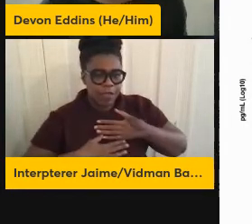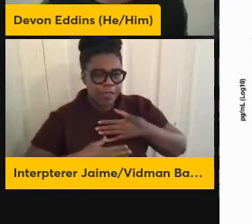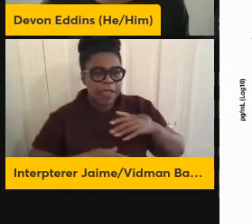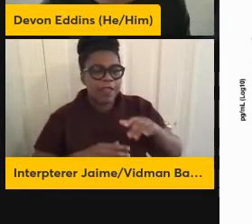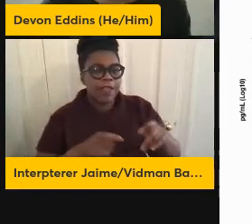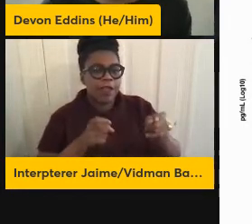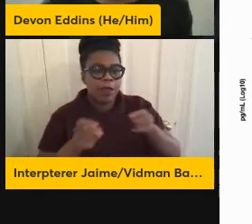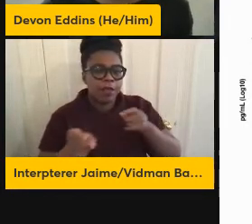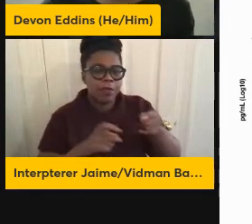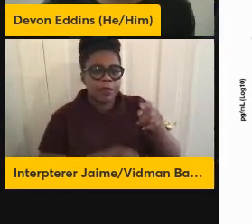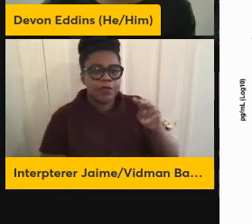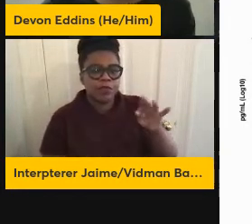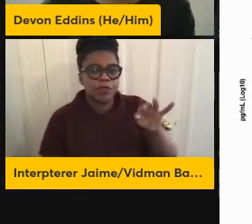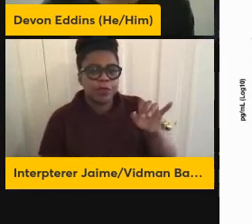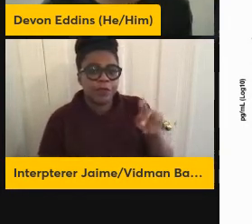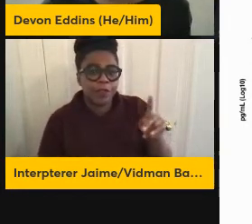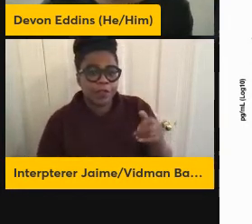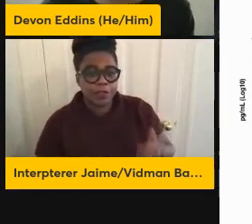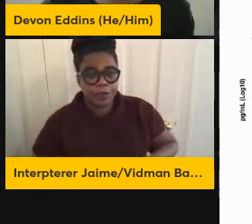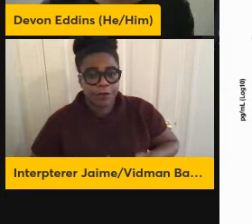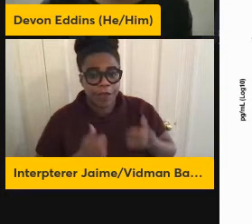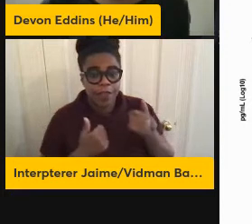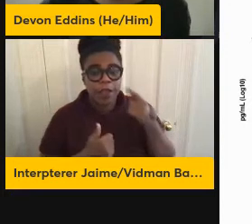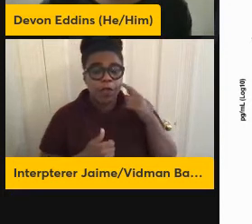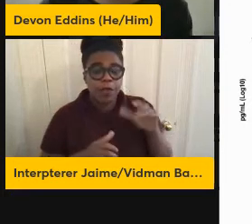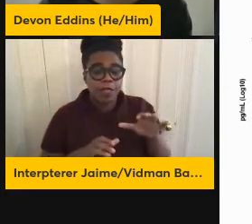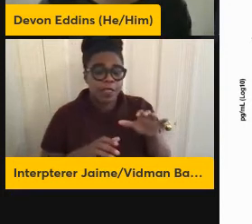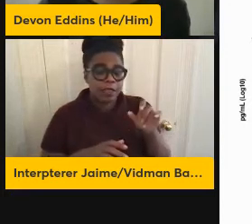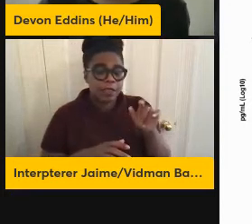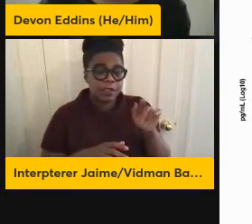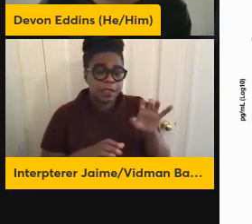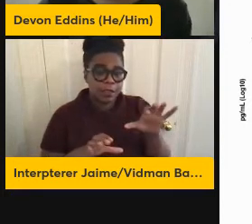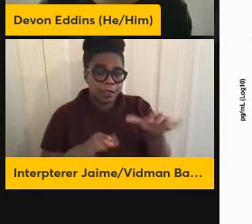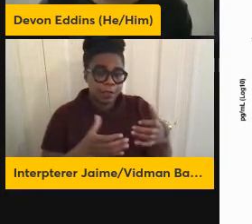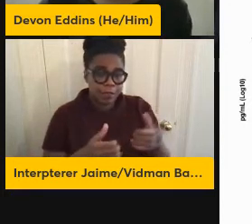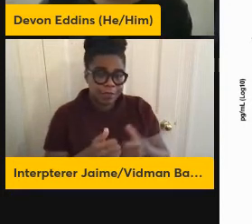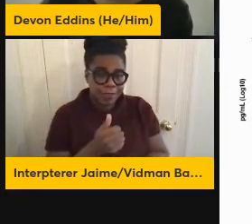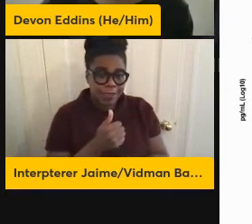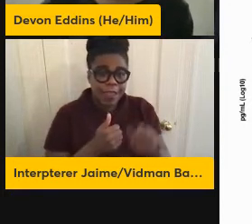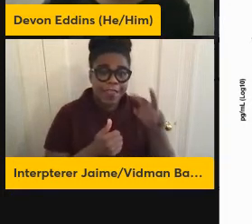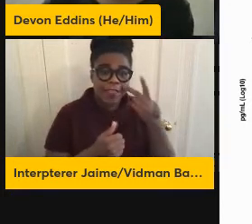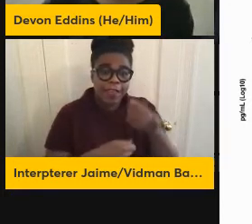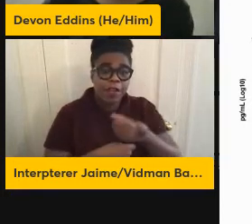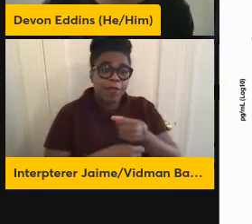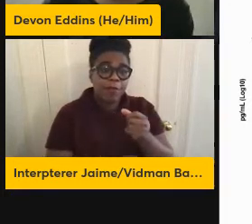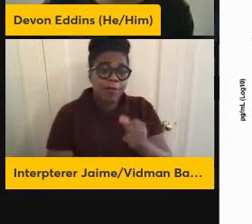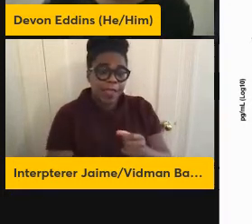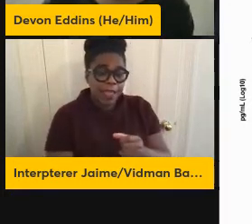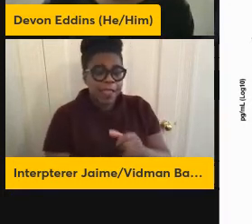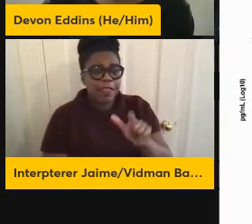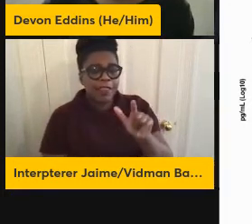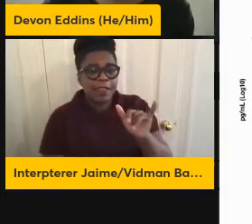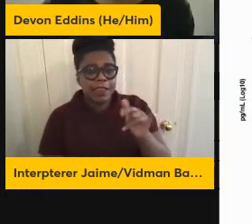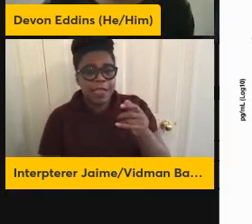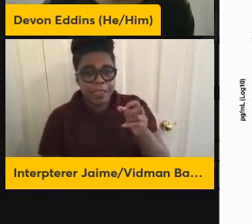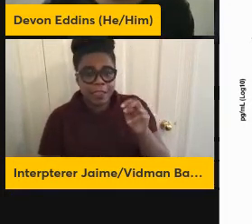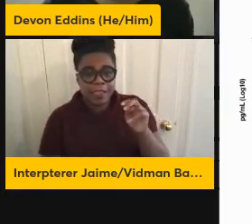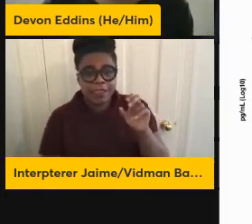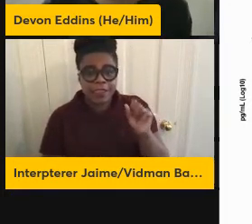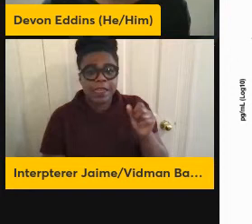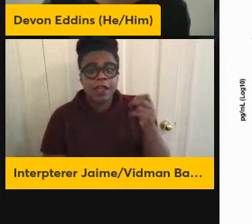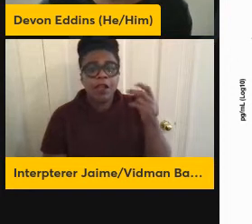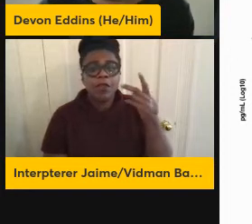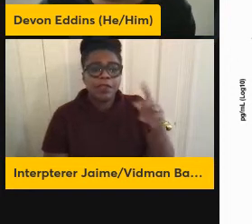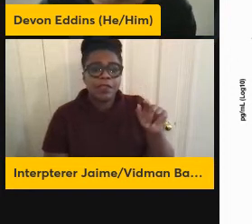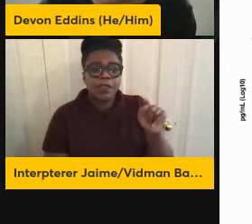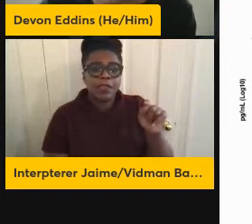neutrophil survival. And then looking at the cell subsets in the airways, which are producing these ligands, TNF was exclusively